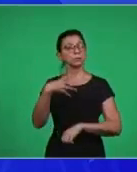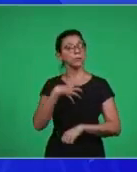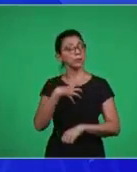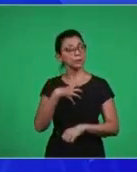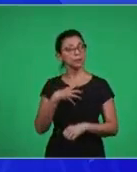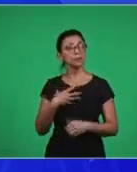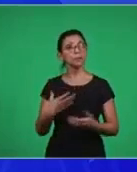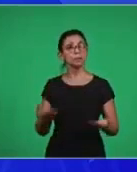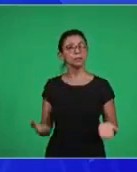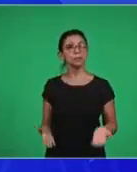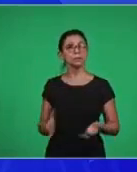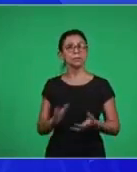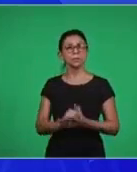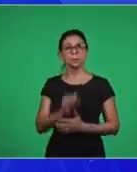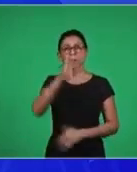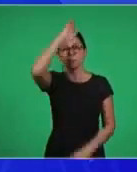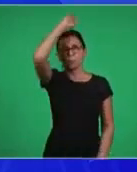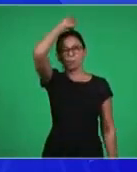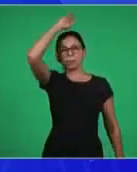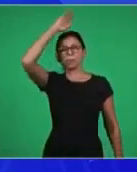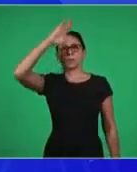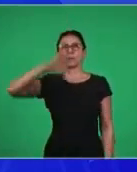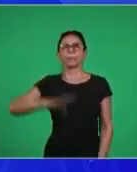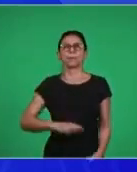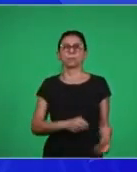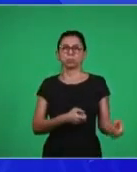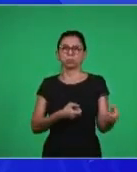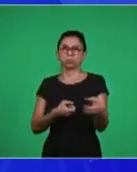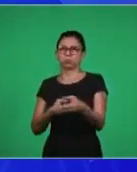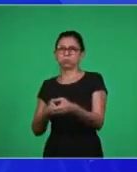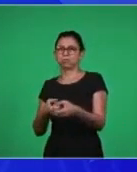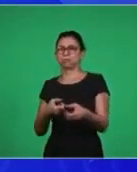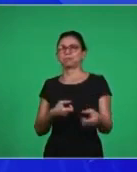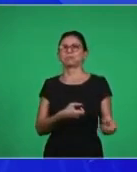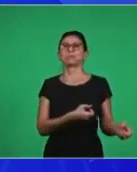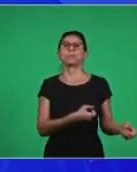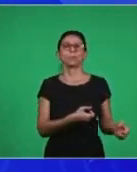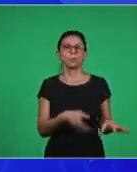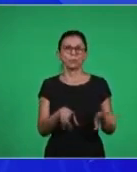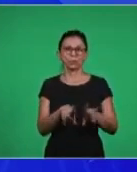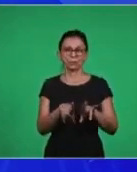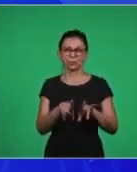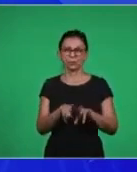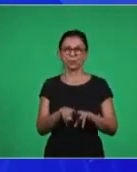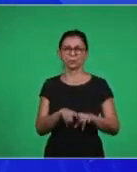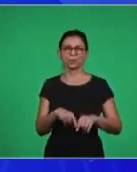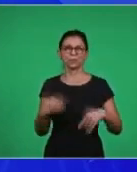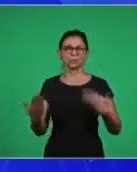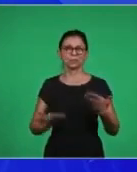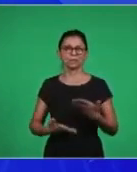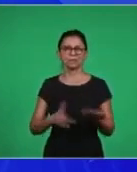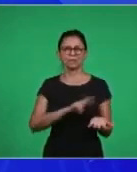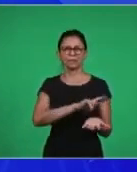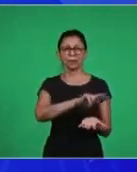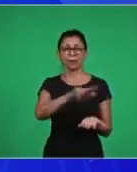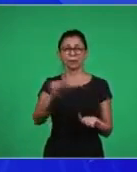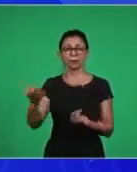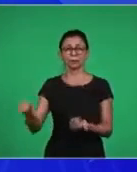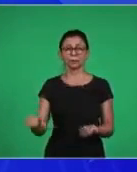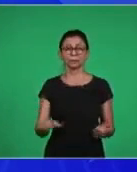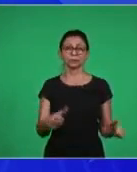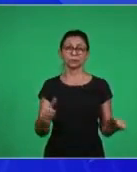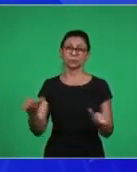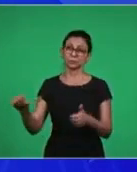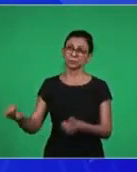Salvador, Bahia, service on the headquarter of the firefighters. The brethren were received there for the performance of the service. There were